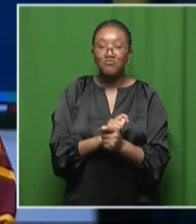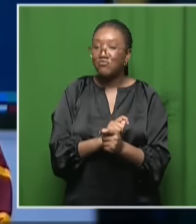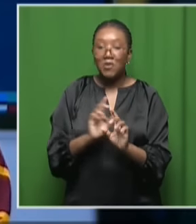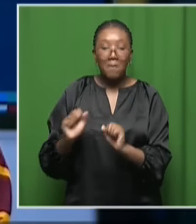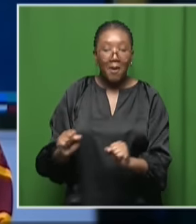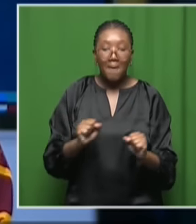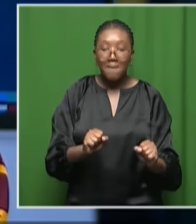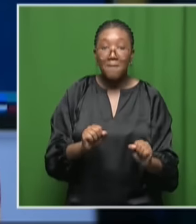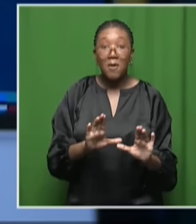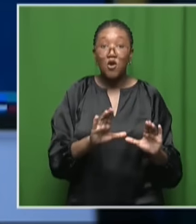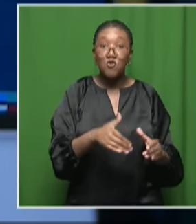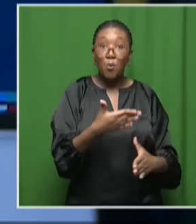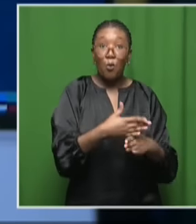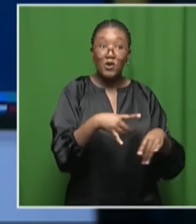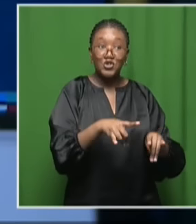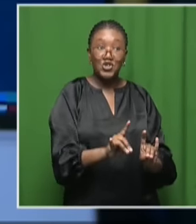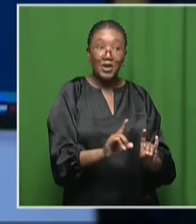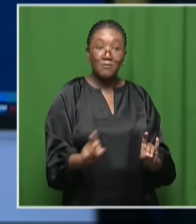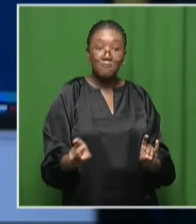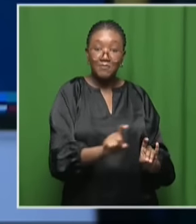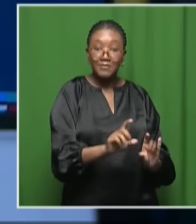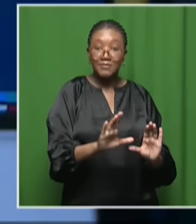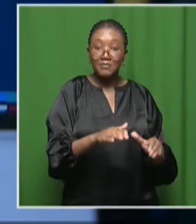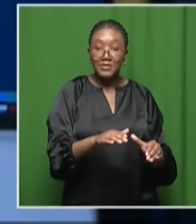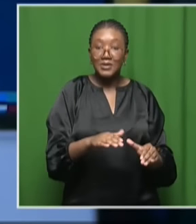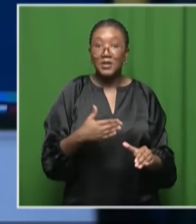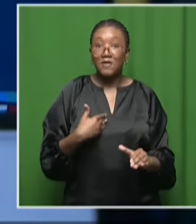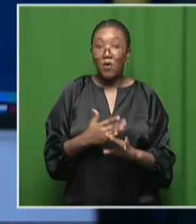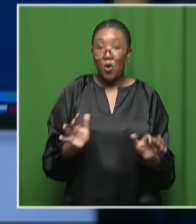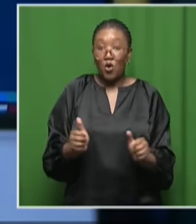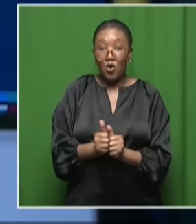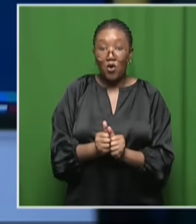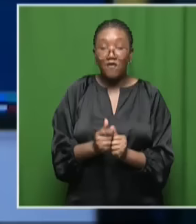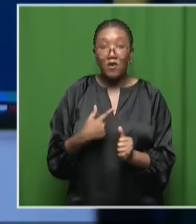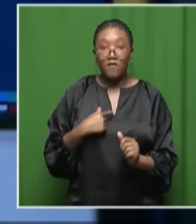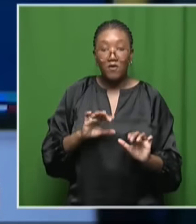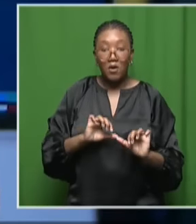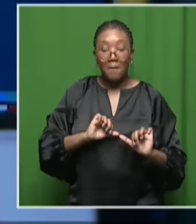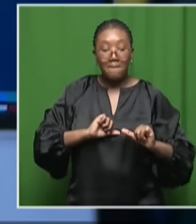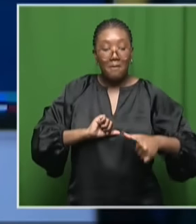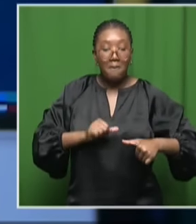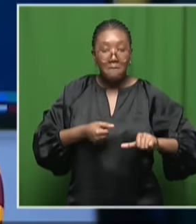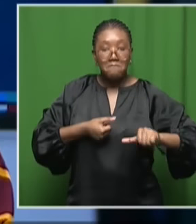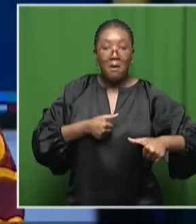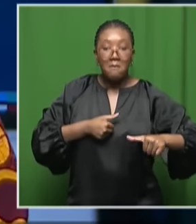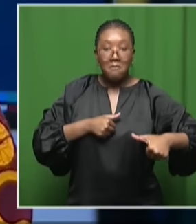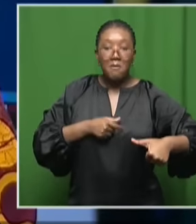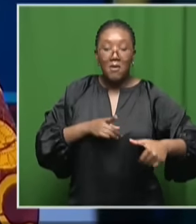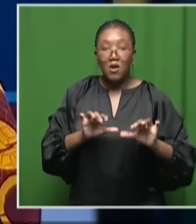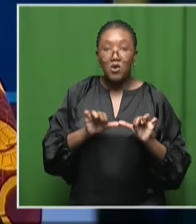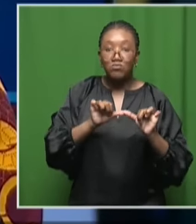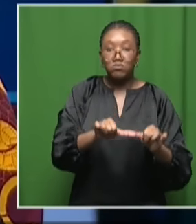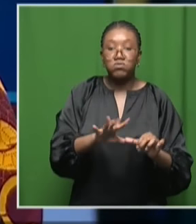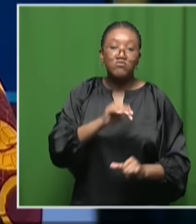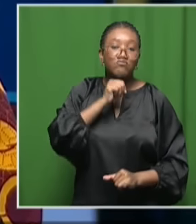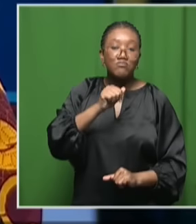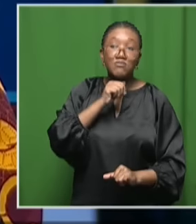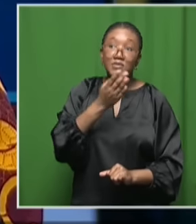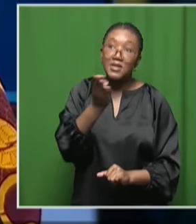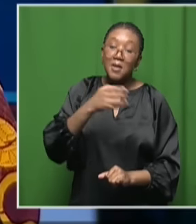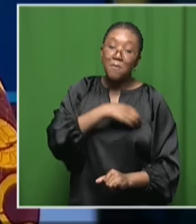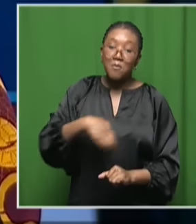those working group chairs, which means the co-chairs, which means that there's continuity in the work, regardless of who the presidency